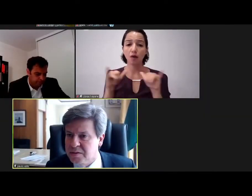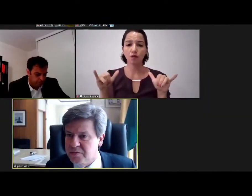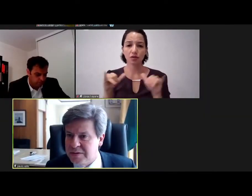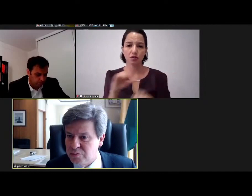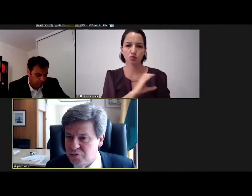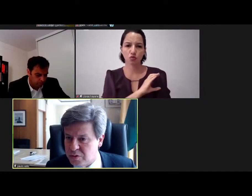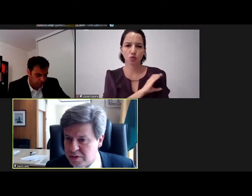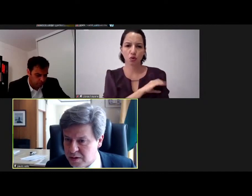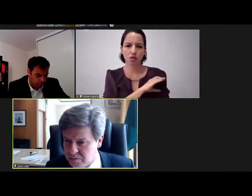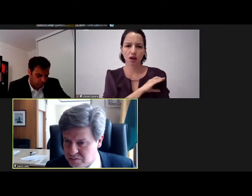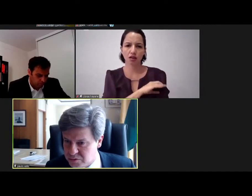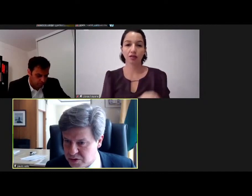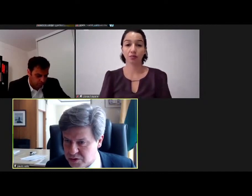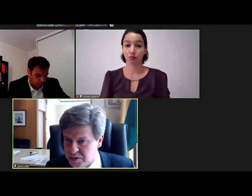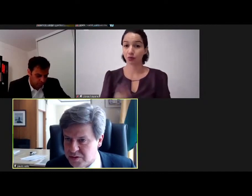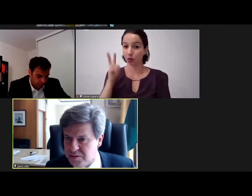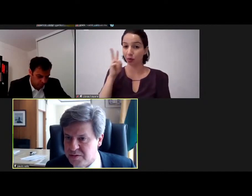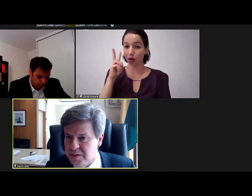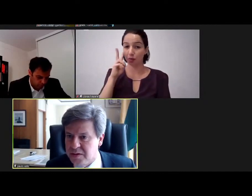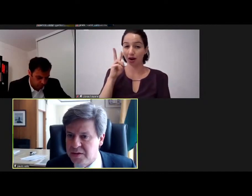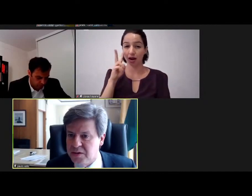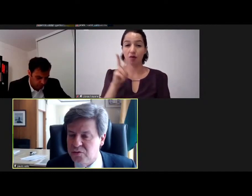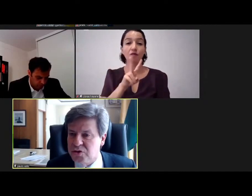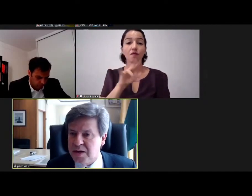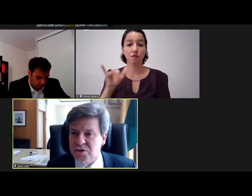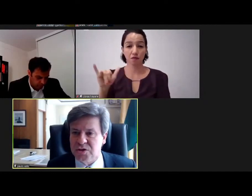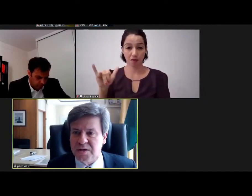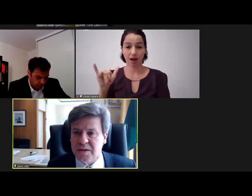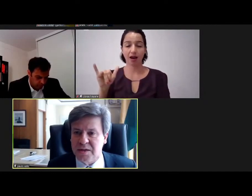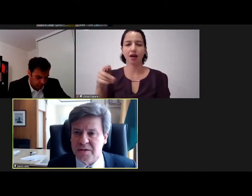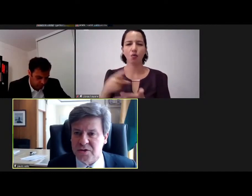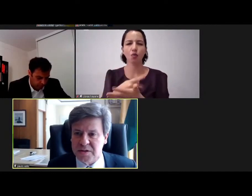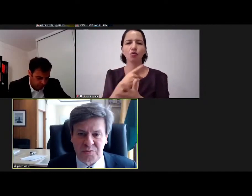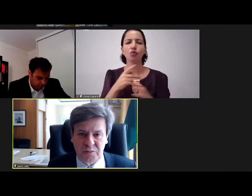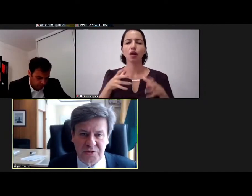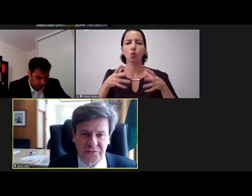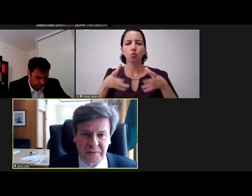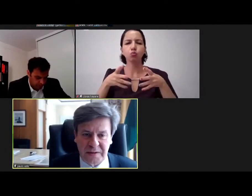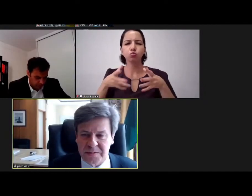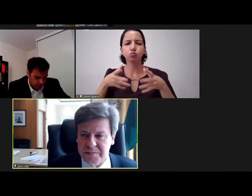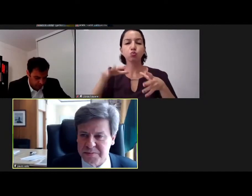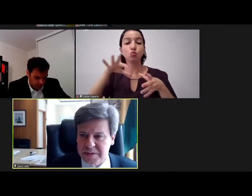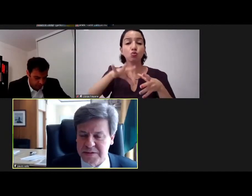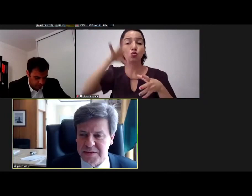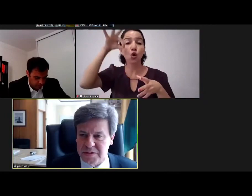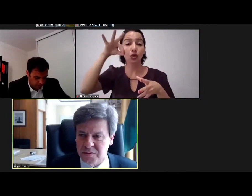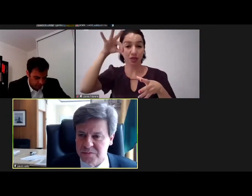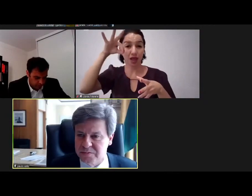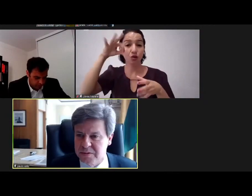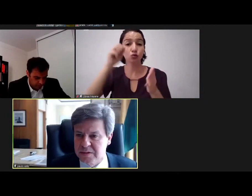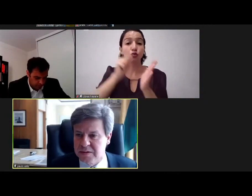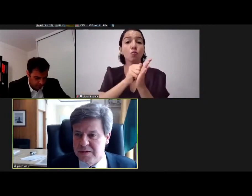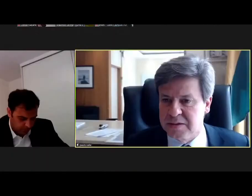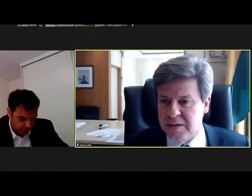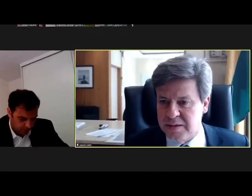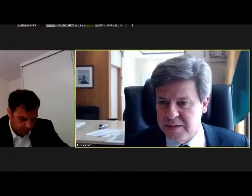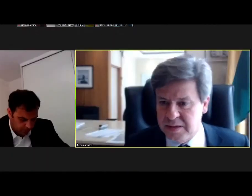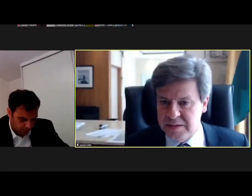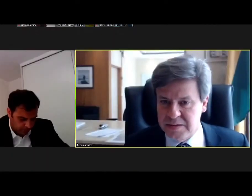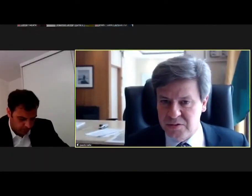coordination message. There will be a raffle of agenda, and it's already available